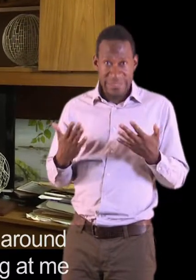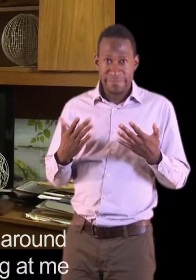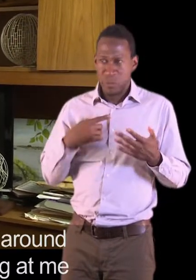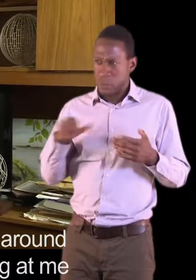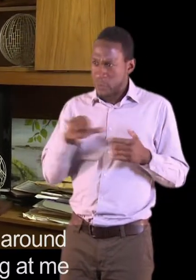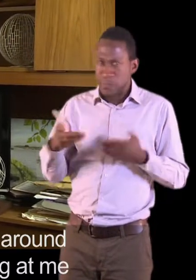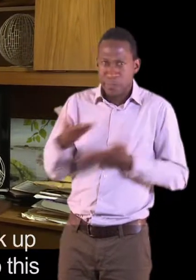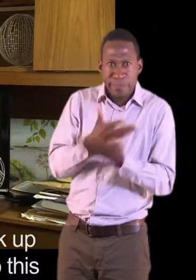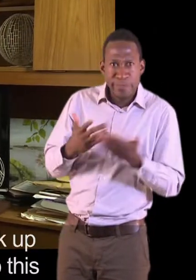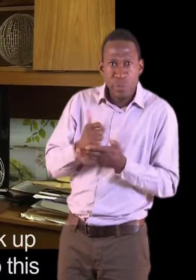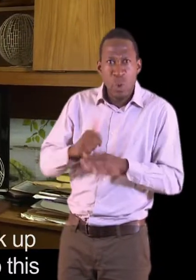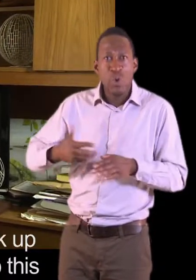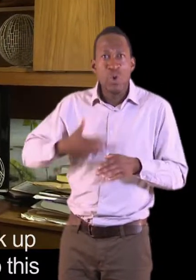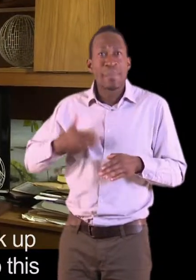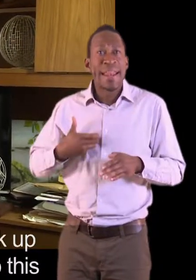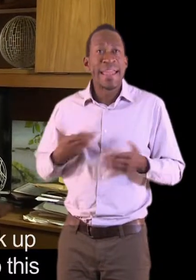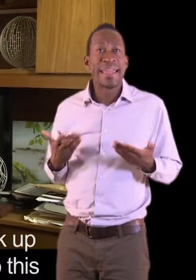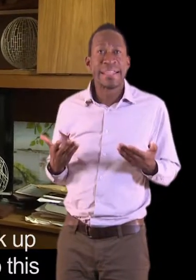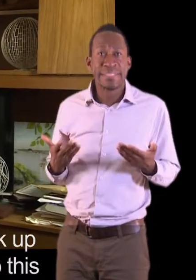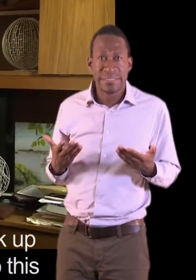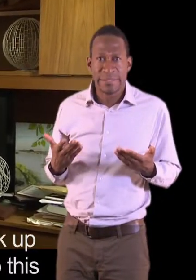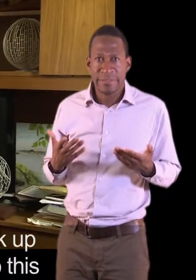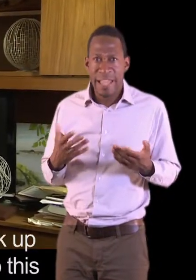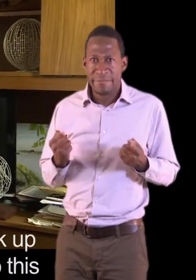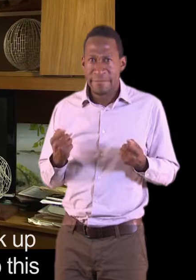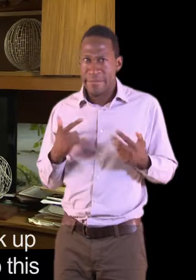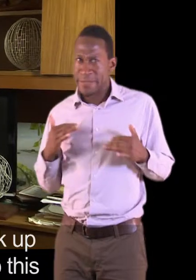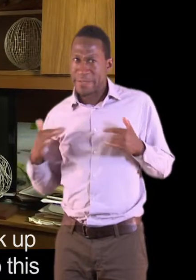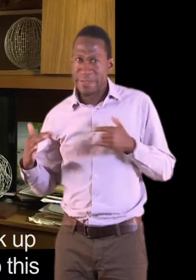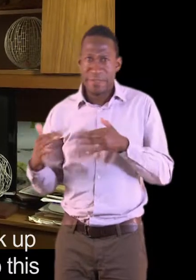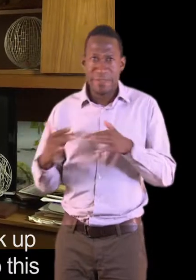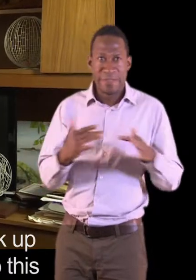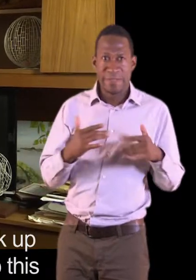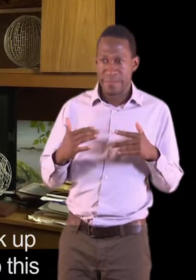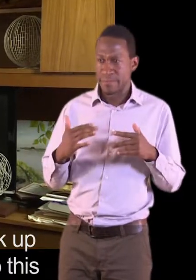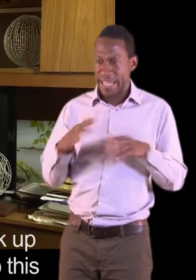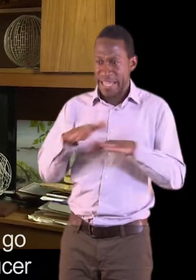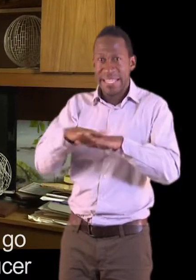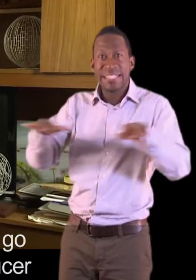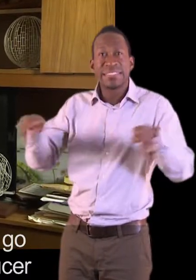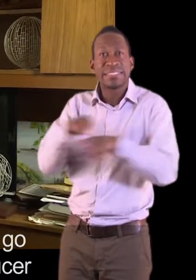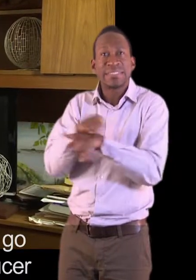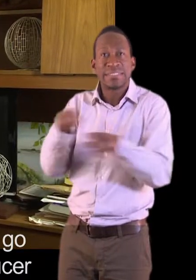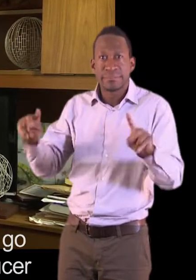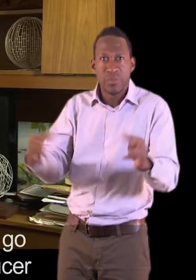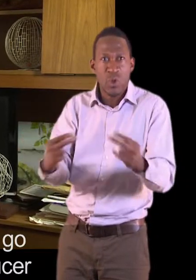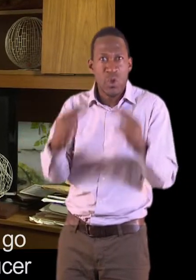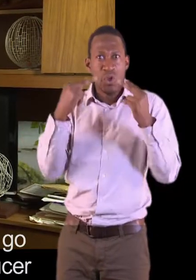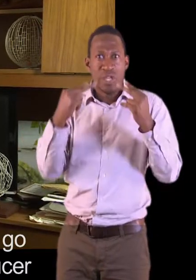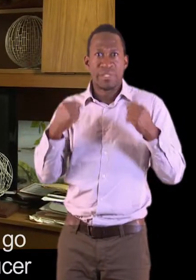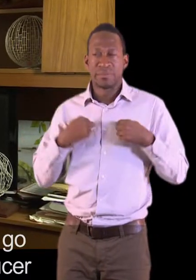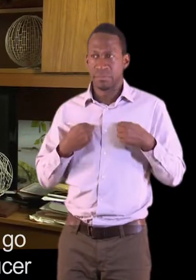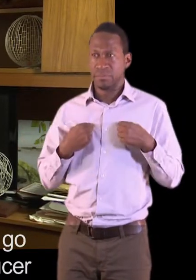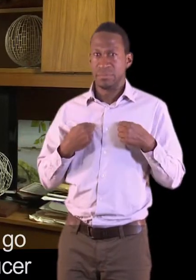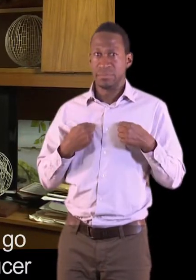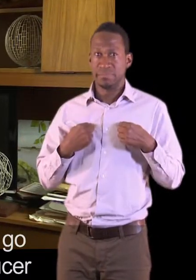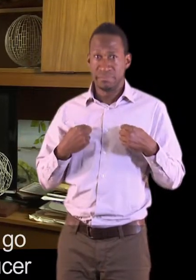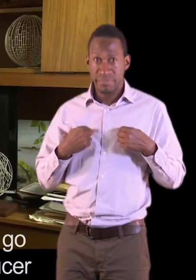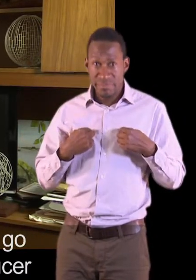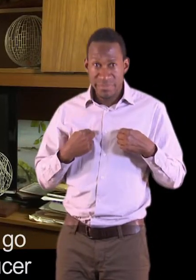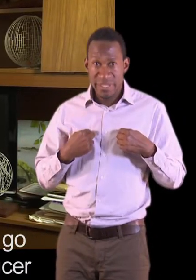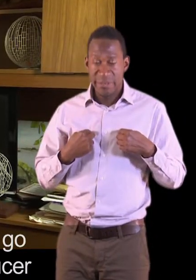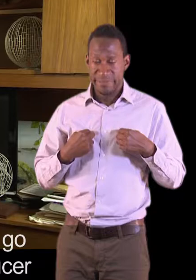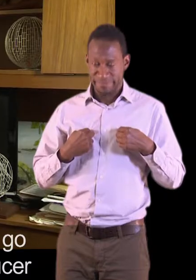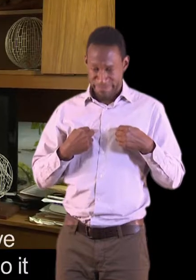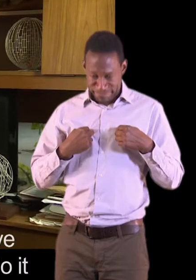kids. They kept looking at me, and I was trying to pluck up courage to go up and do this. But eventually I had to go, and I